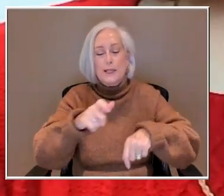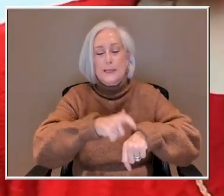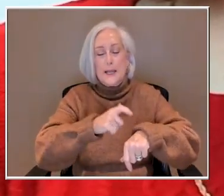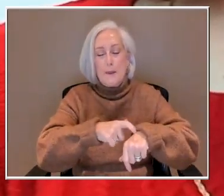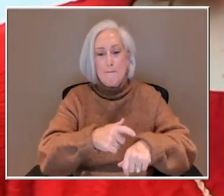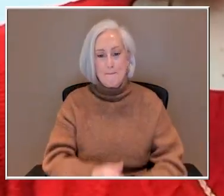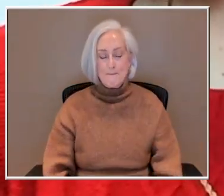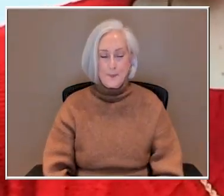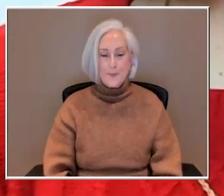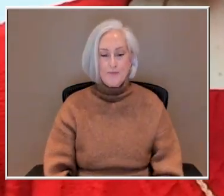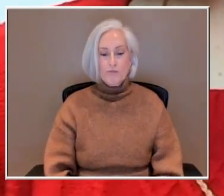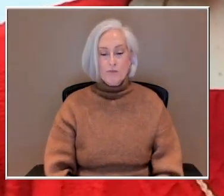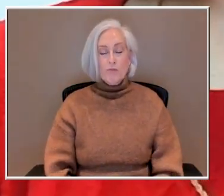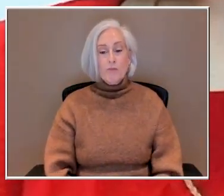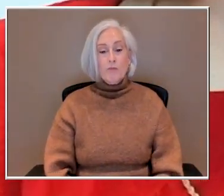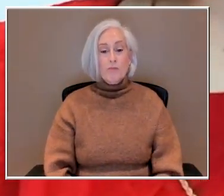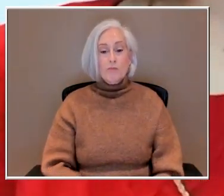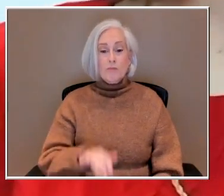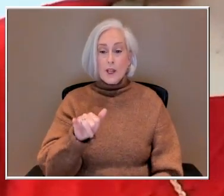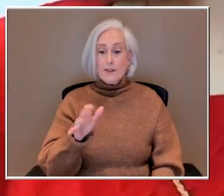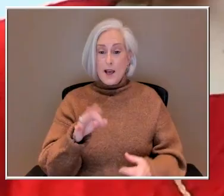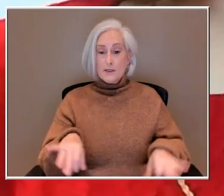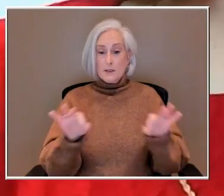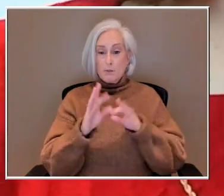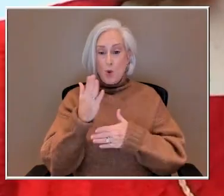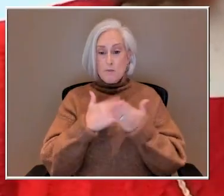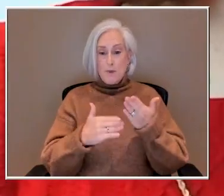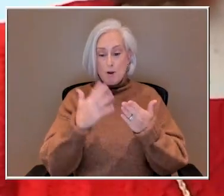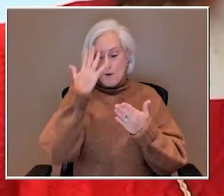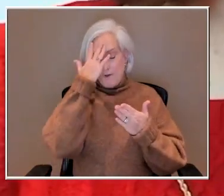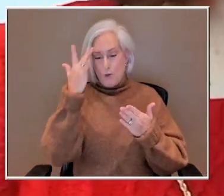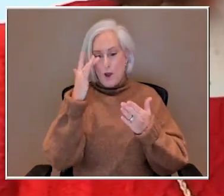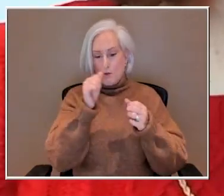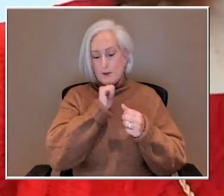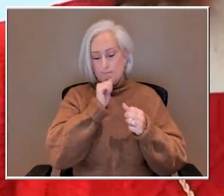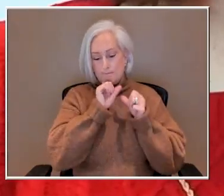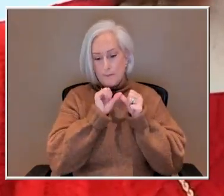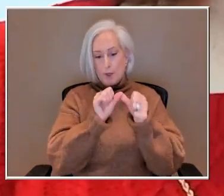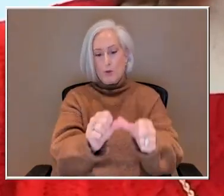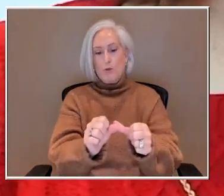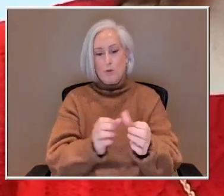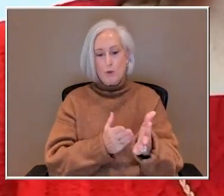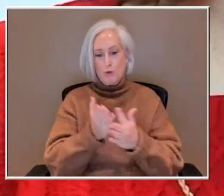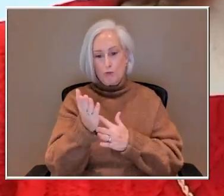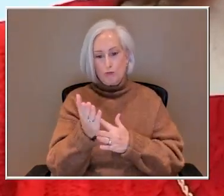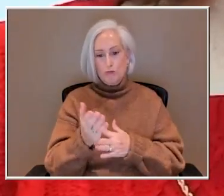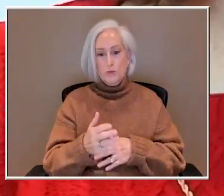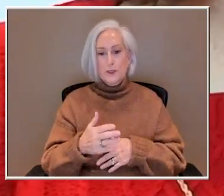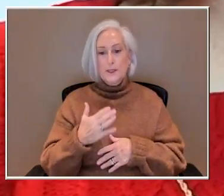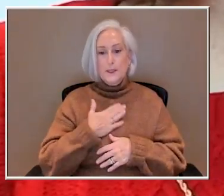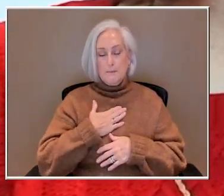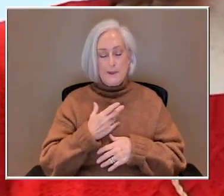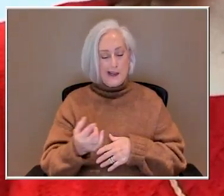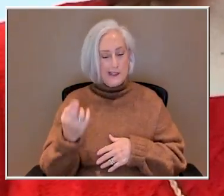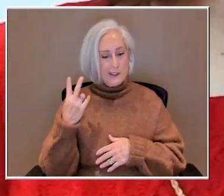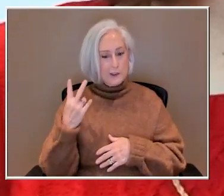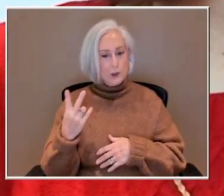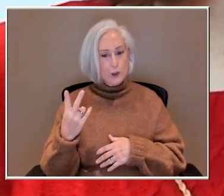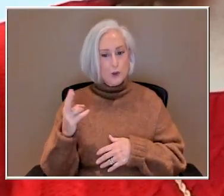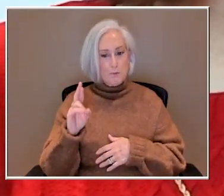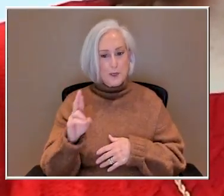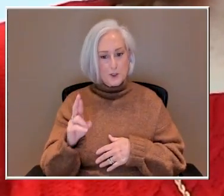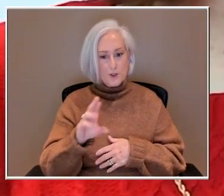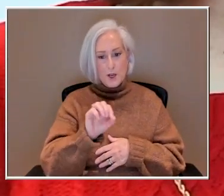I think that's a big part of what got us through it. I mean, just alone, like my two best friends, Owen and